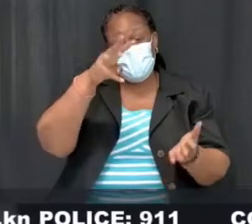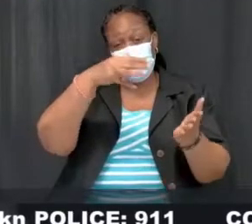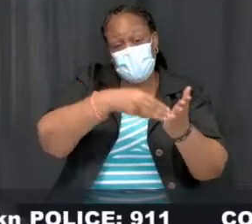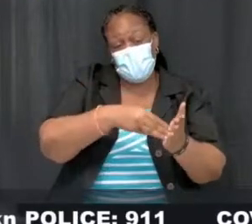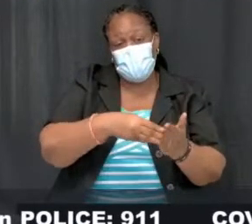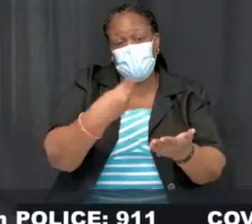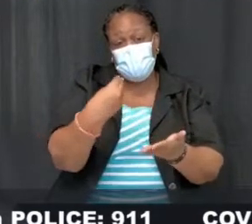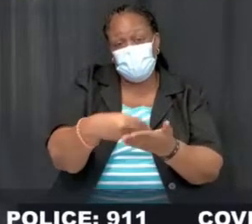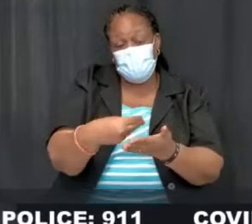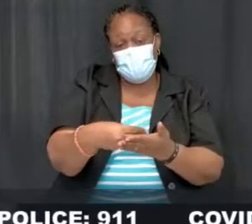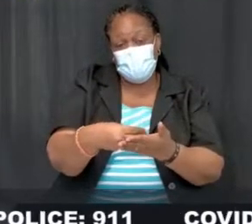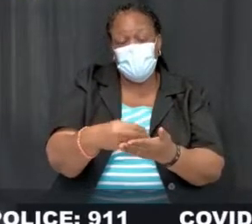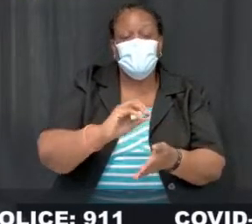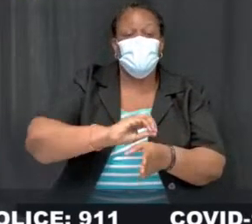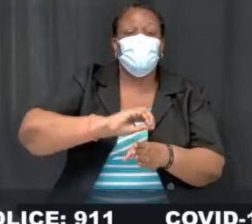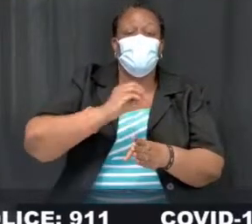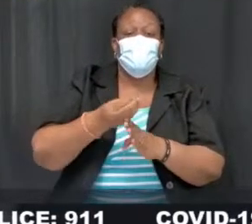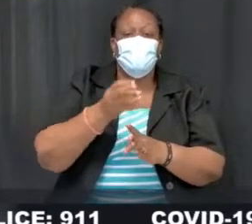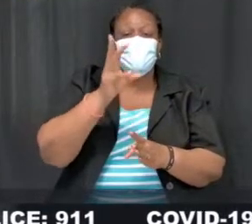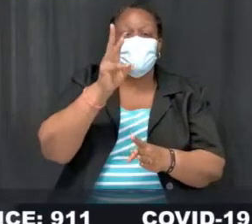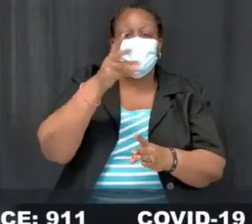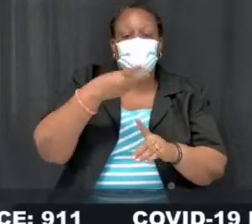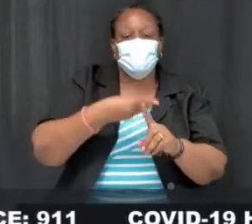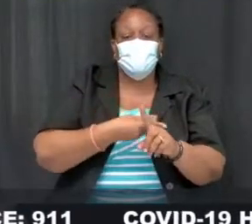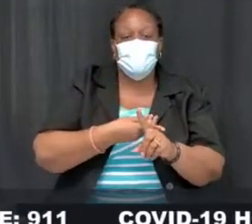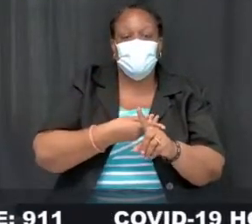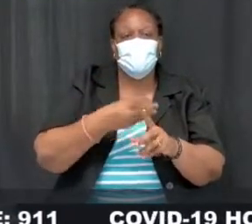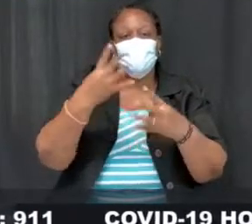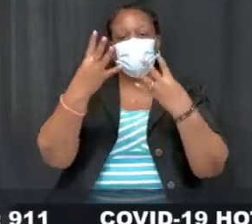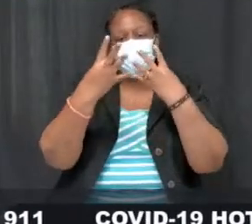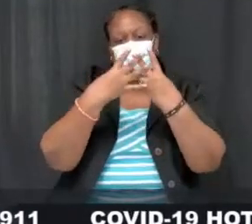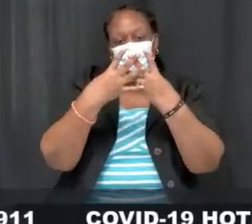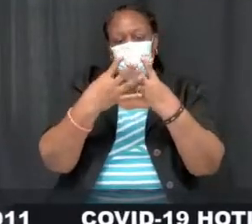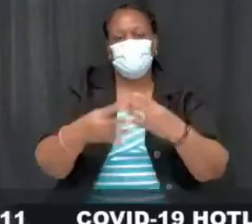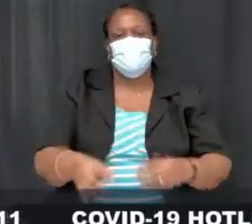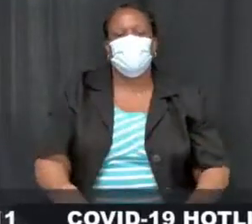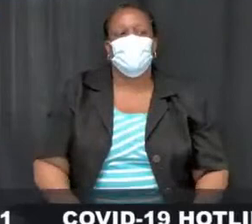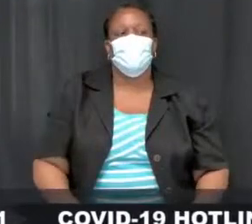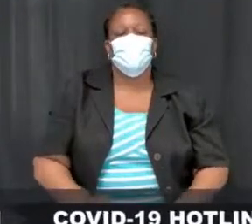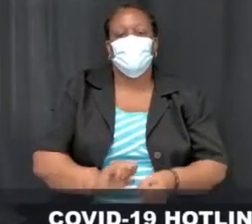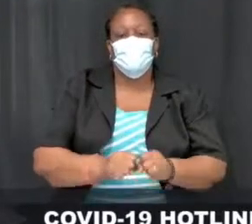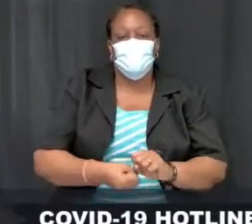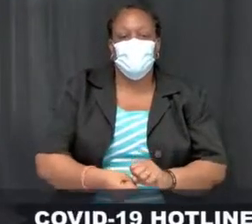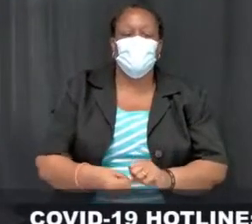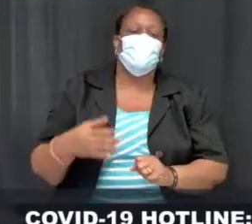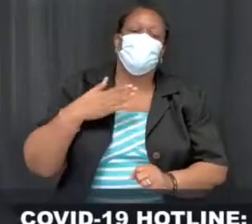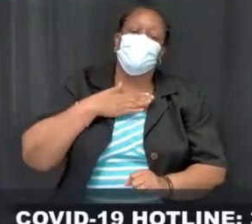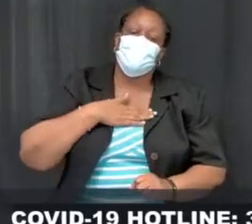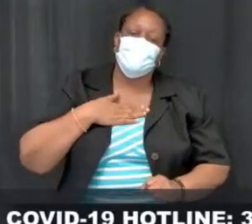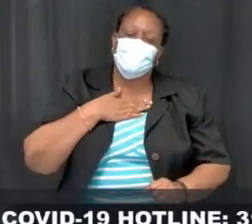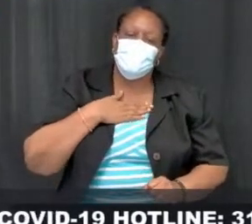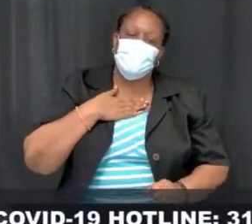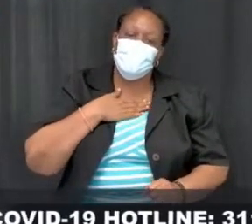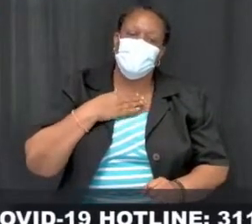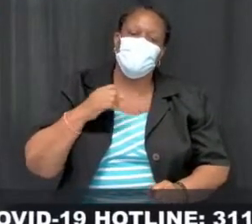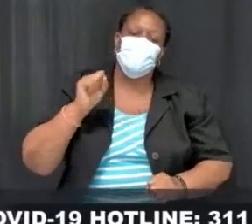prison upon conviction. We look forward for your fullest cooperation with all of